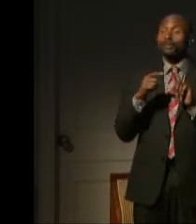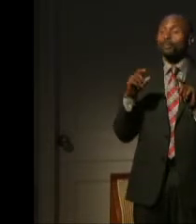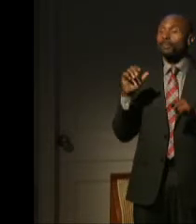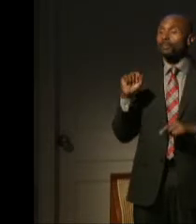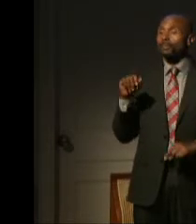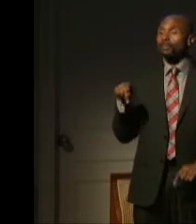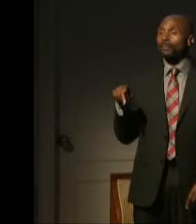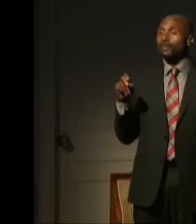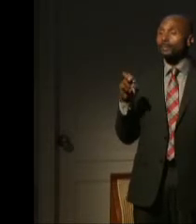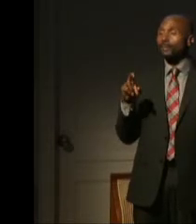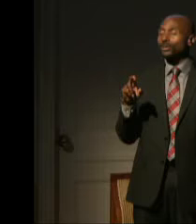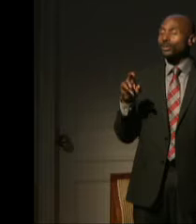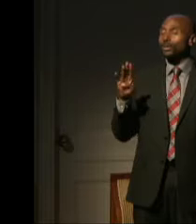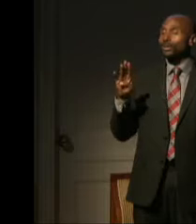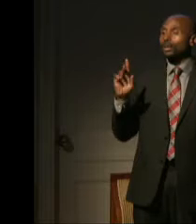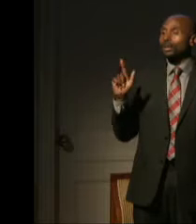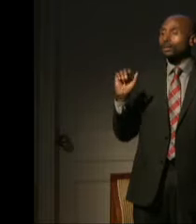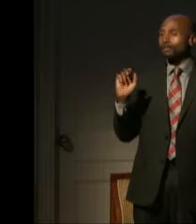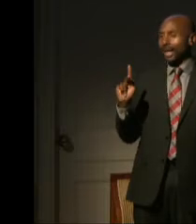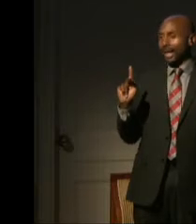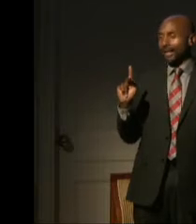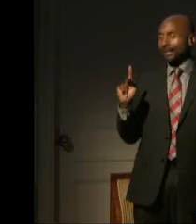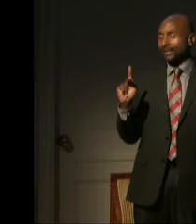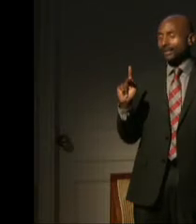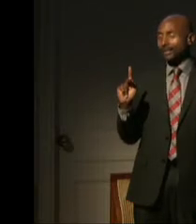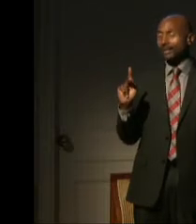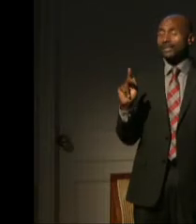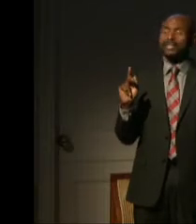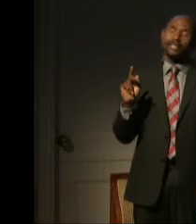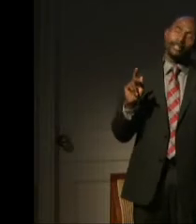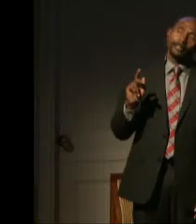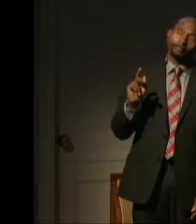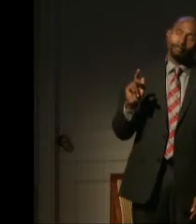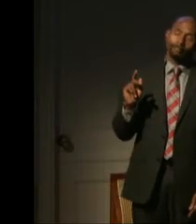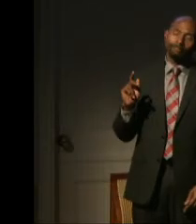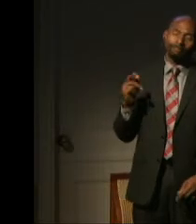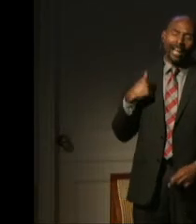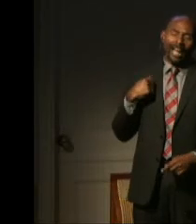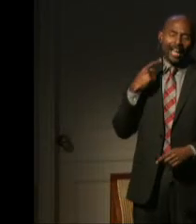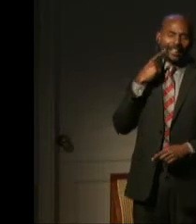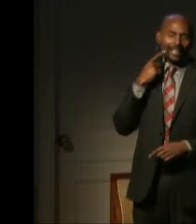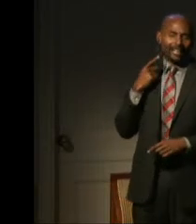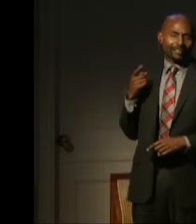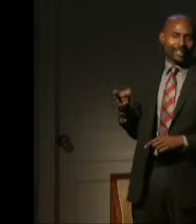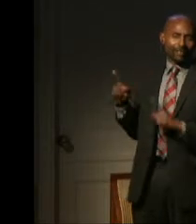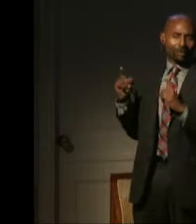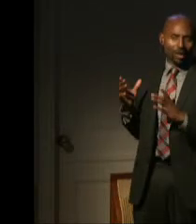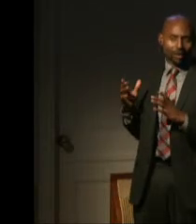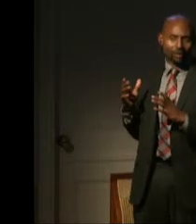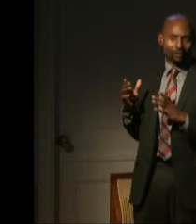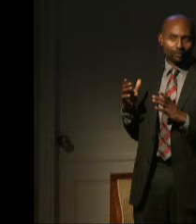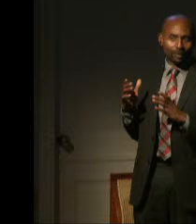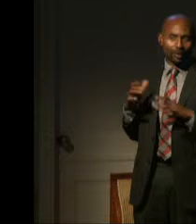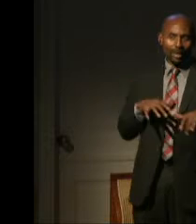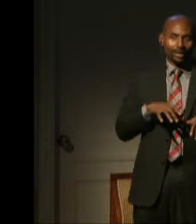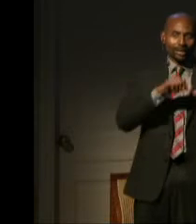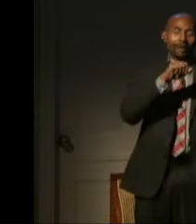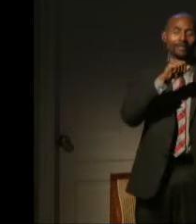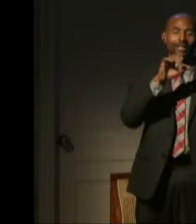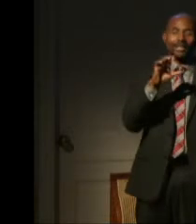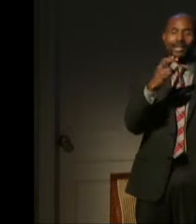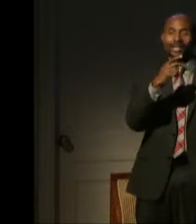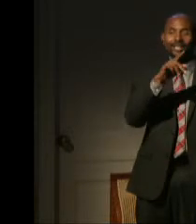Black, who I think took Chip's idea to the next